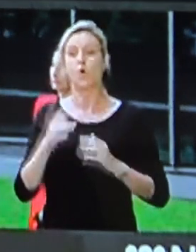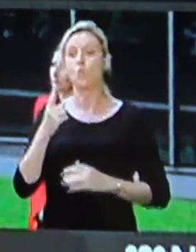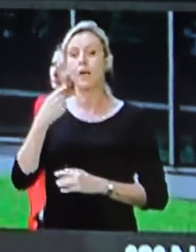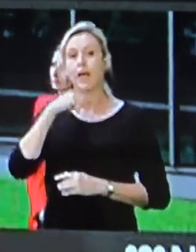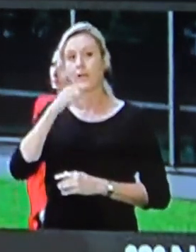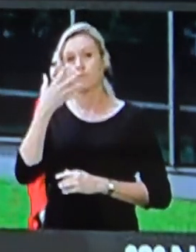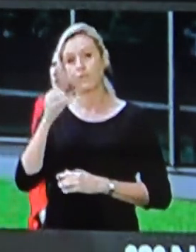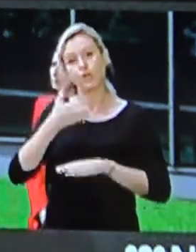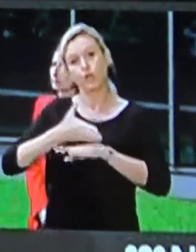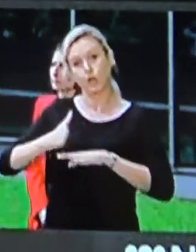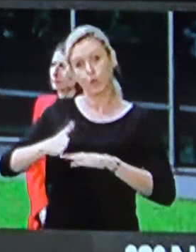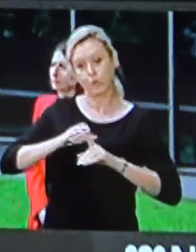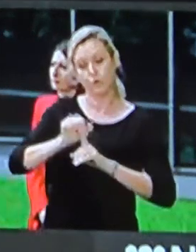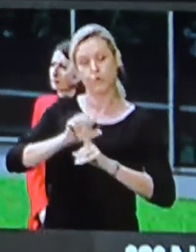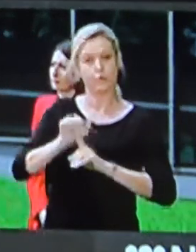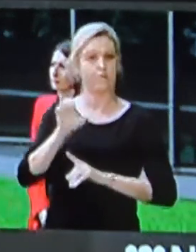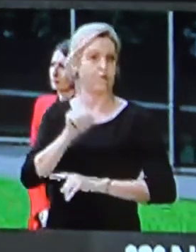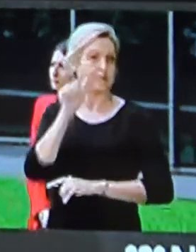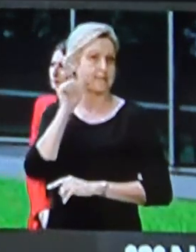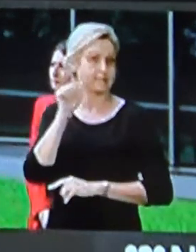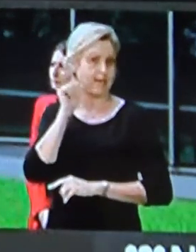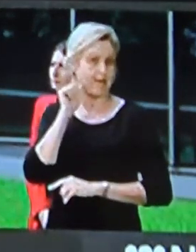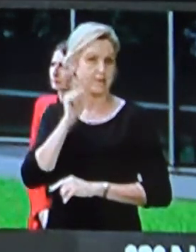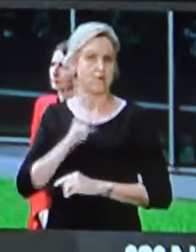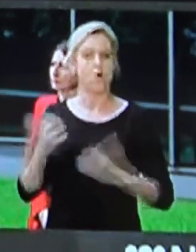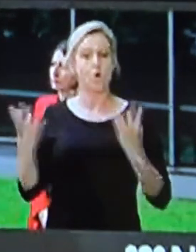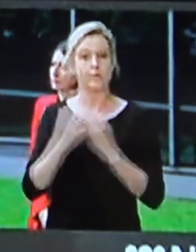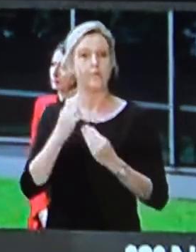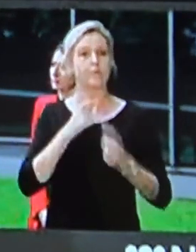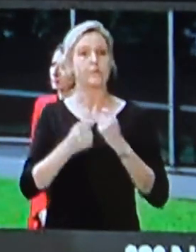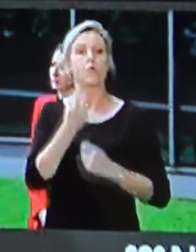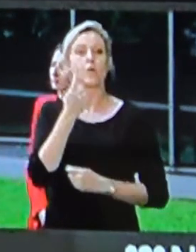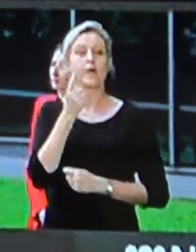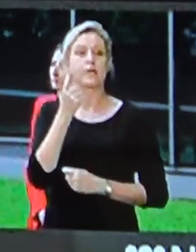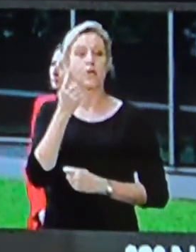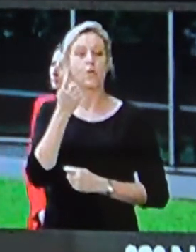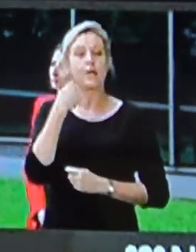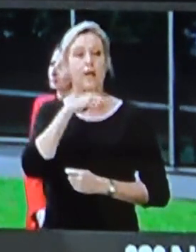cases confirmed yesterday. In total, we've tested